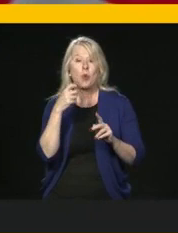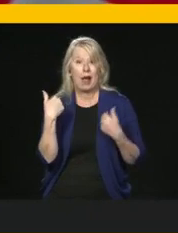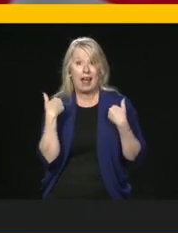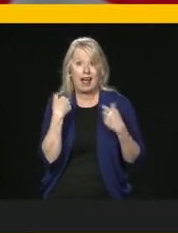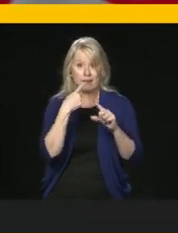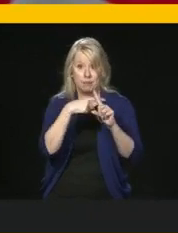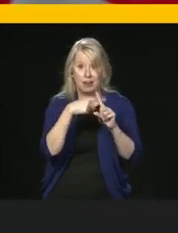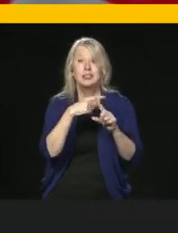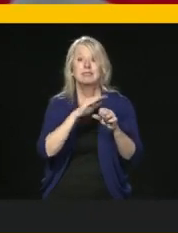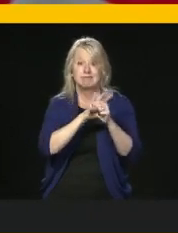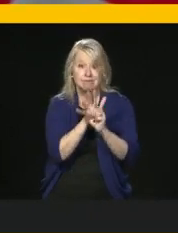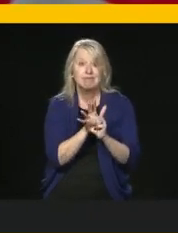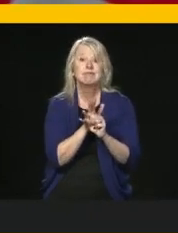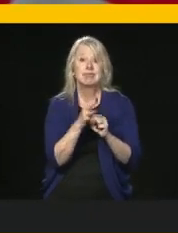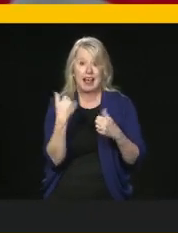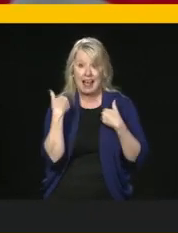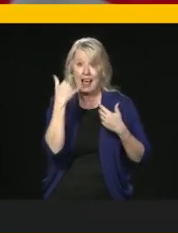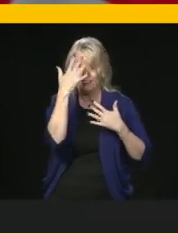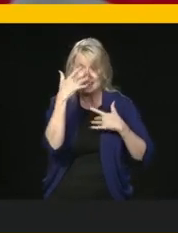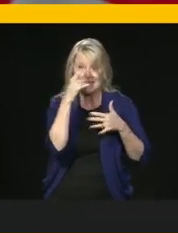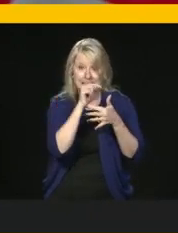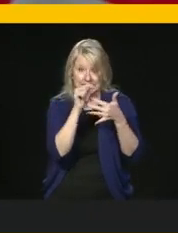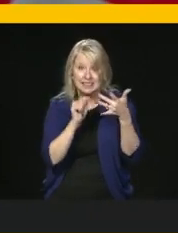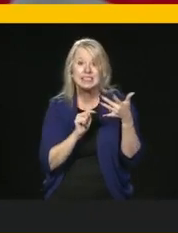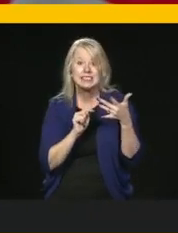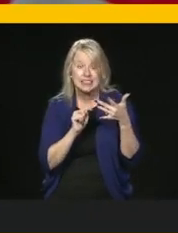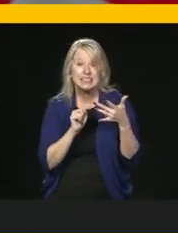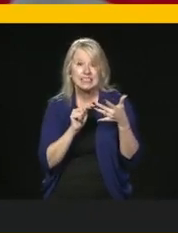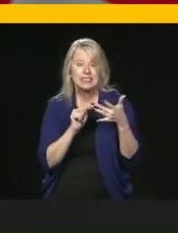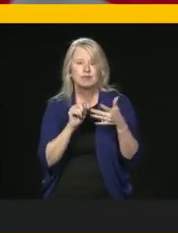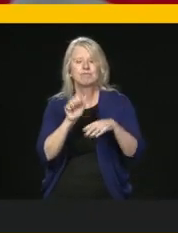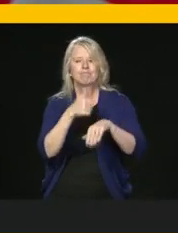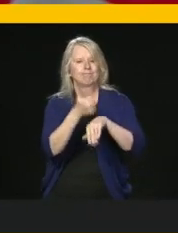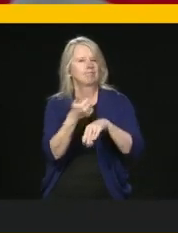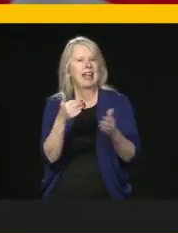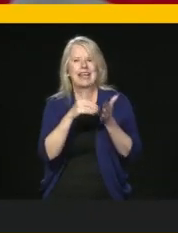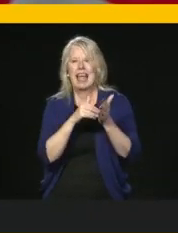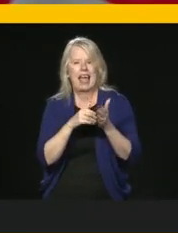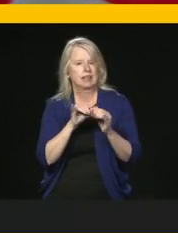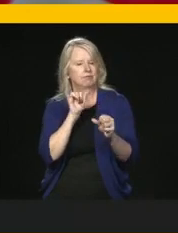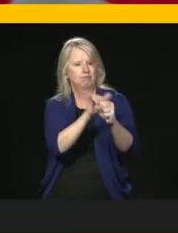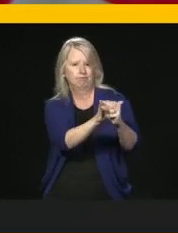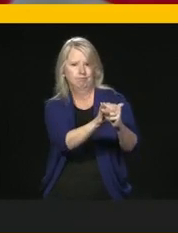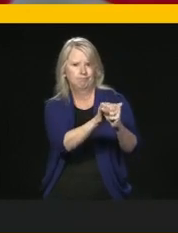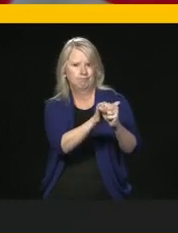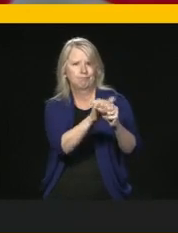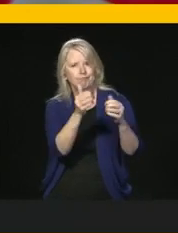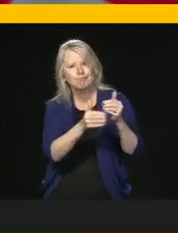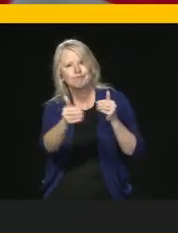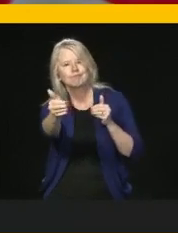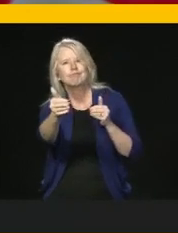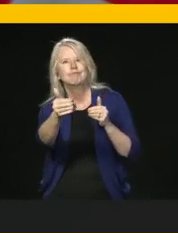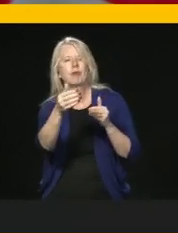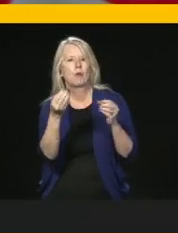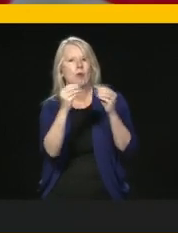whose quarantine period was reset, will remain at CFB Trenton until their extended release